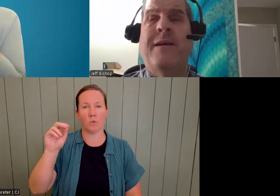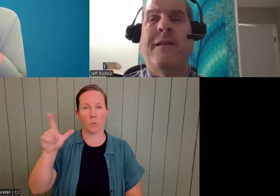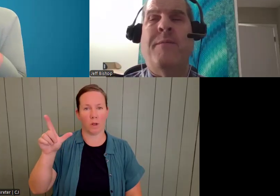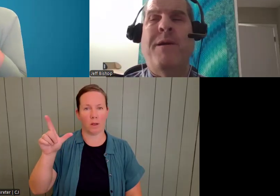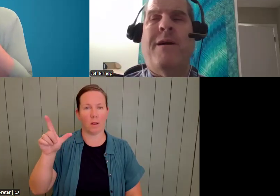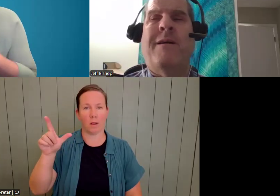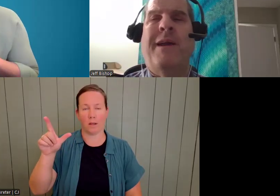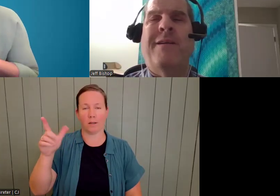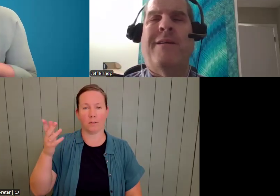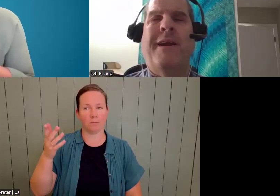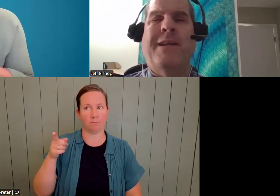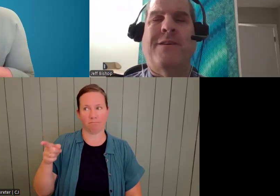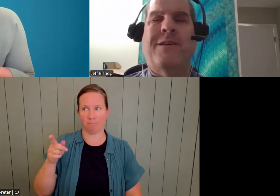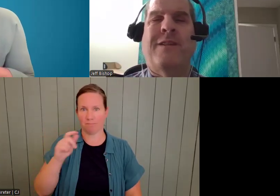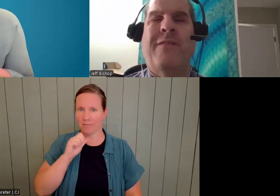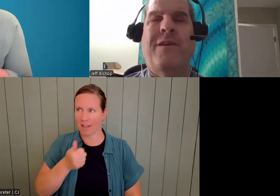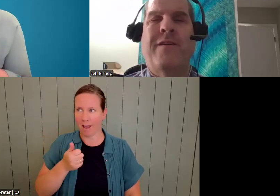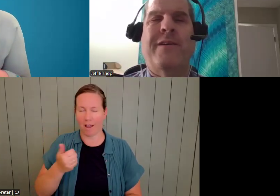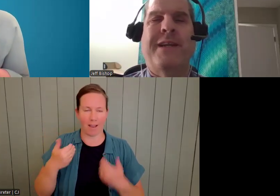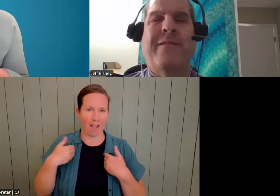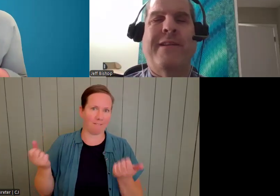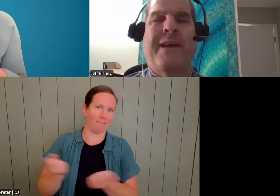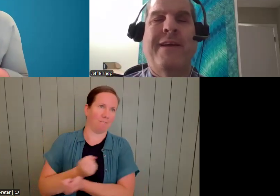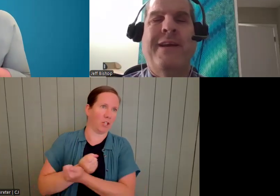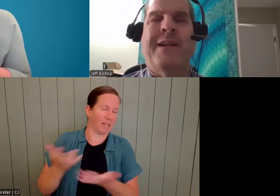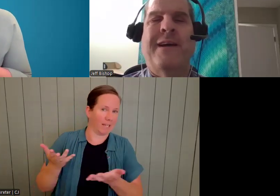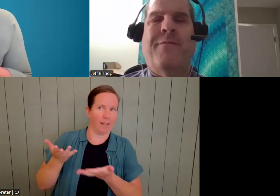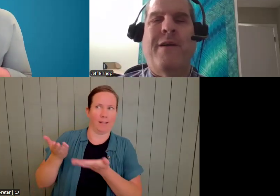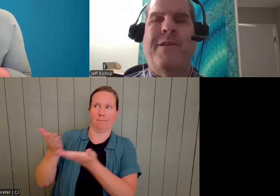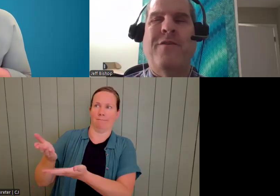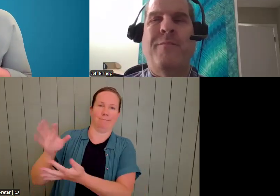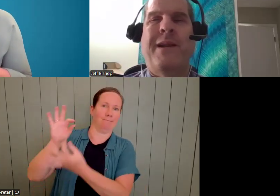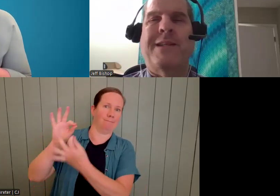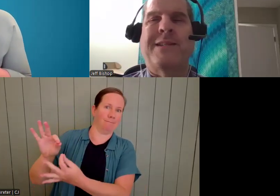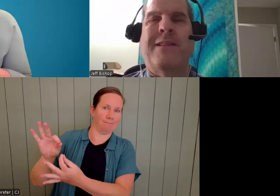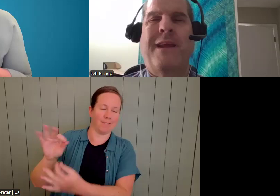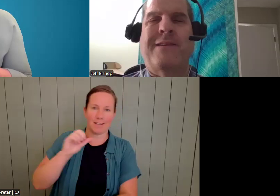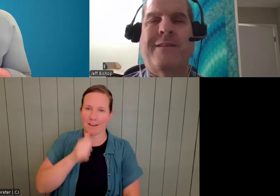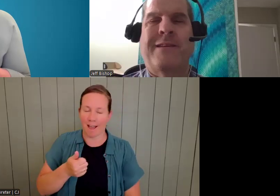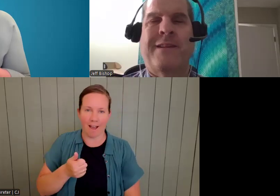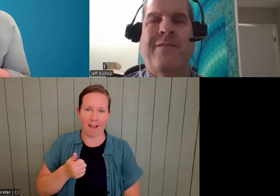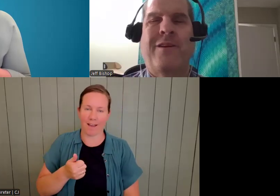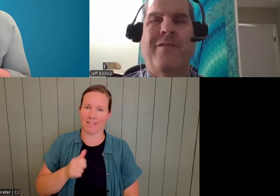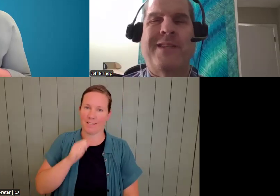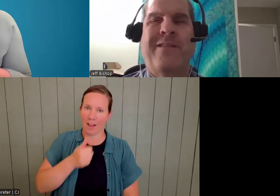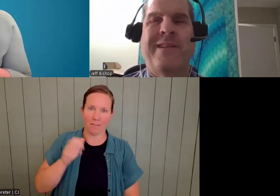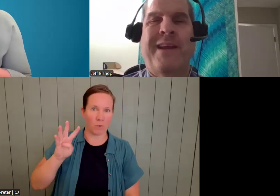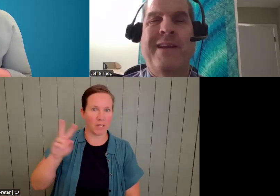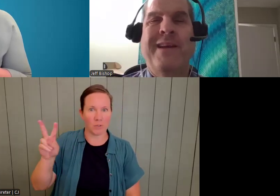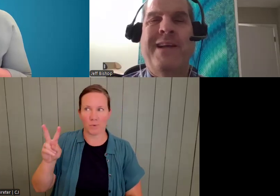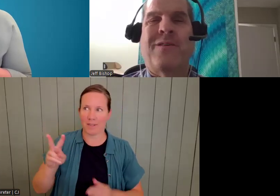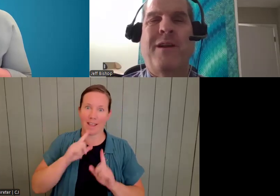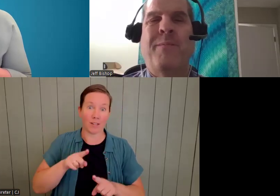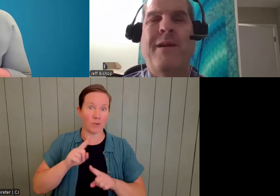not the be all end all answer to life, the universe, and everything. It's not 42, meaning that's not the answer to life, the universe, and